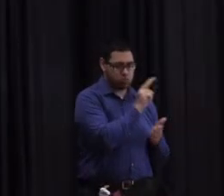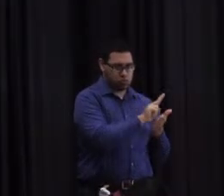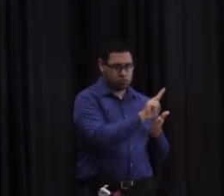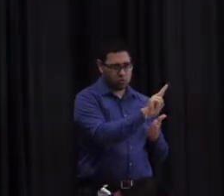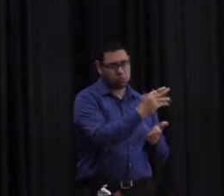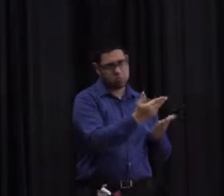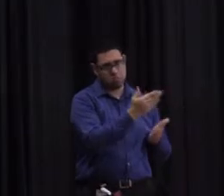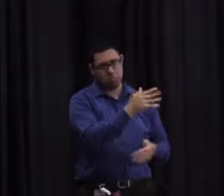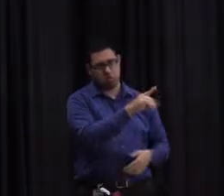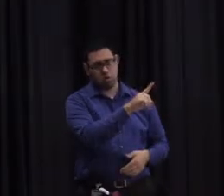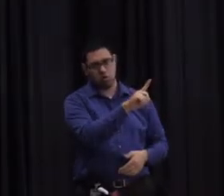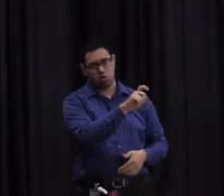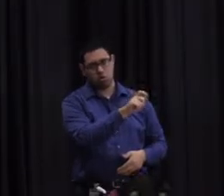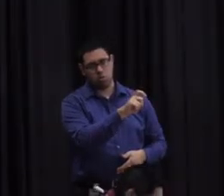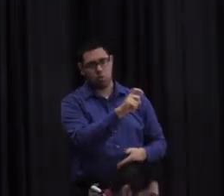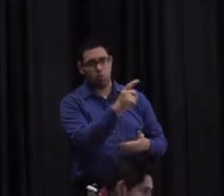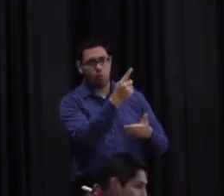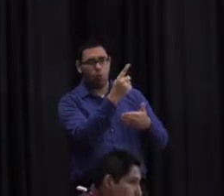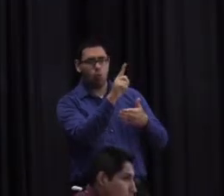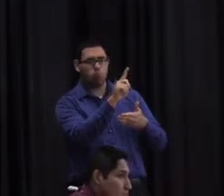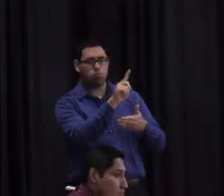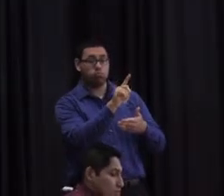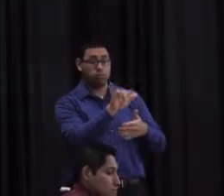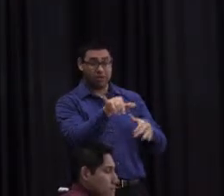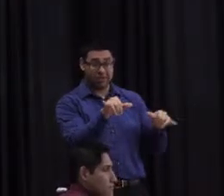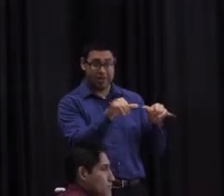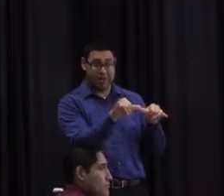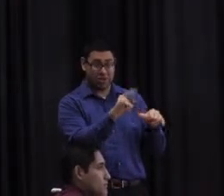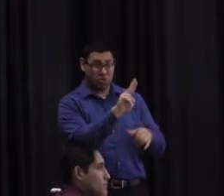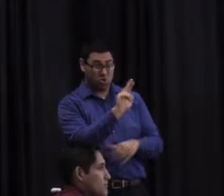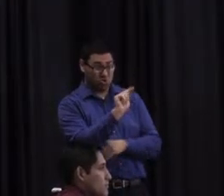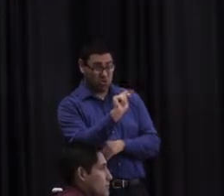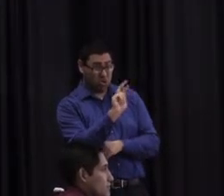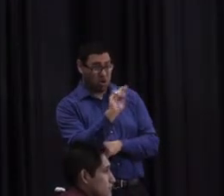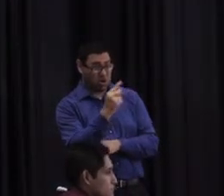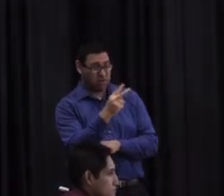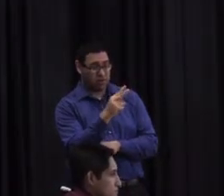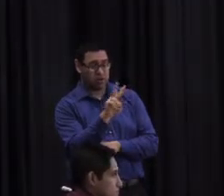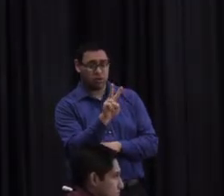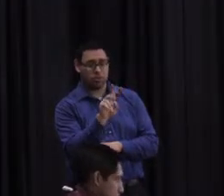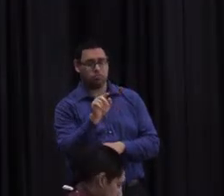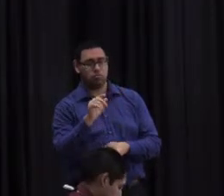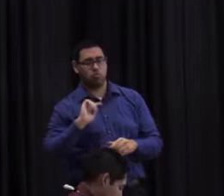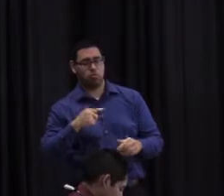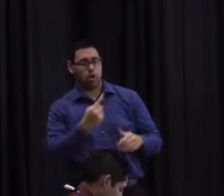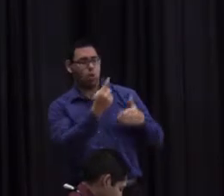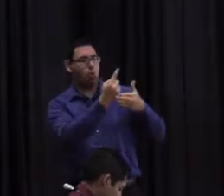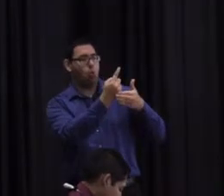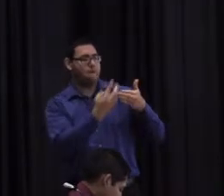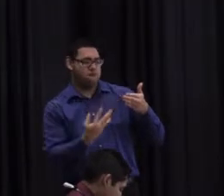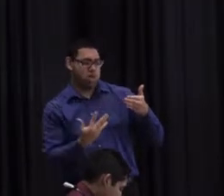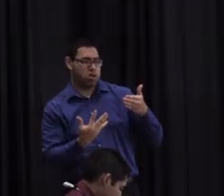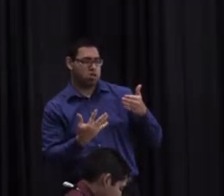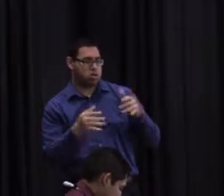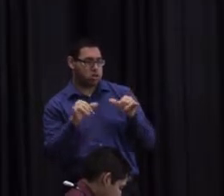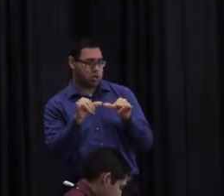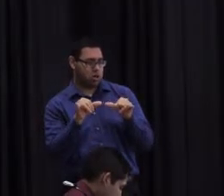We're probably about 1/5 or 1/6 the size of UTRGV. And we're